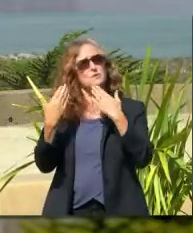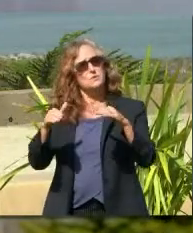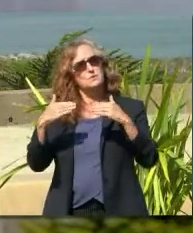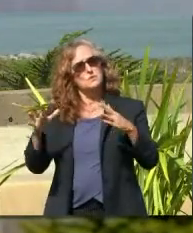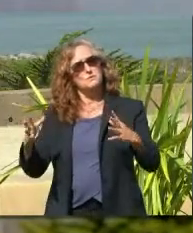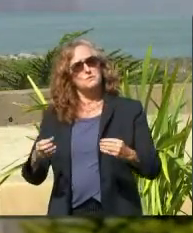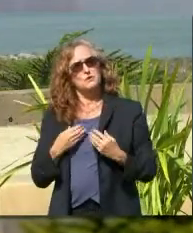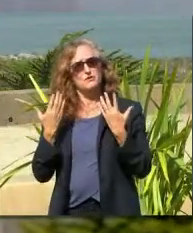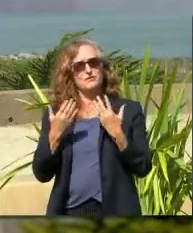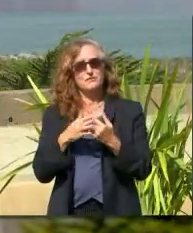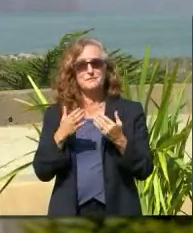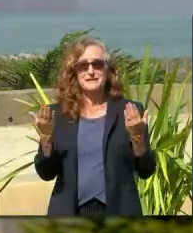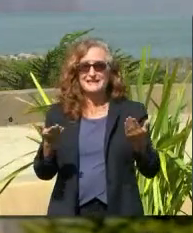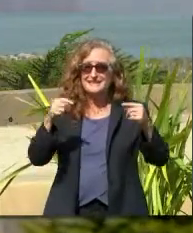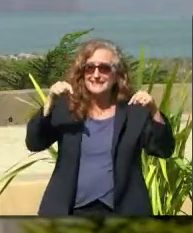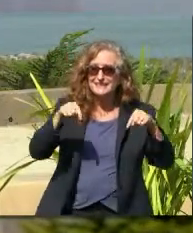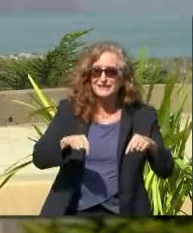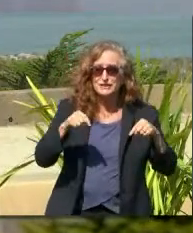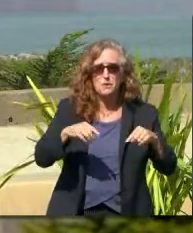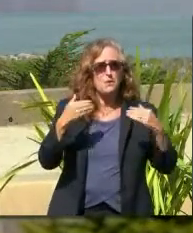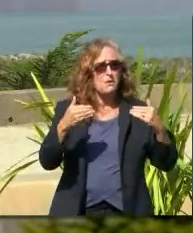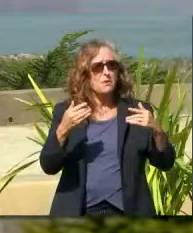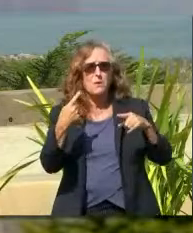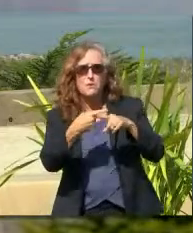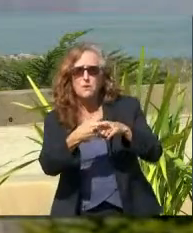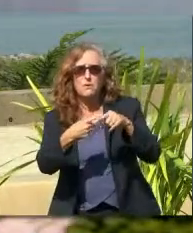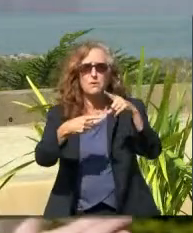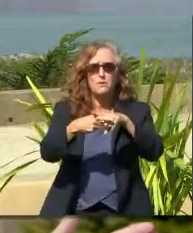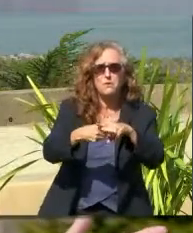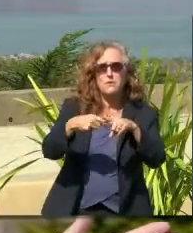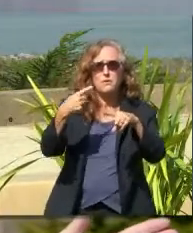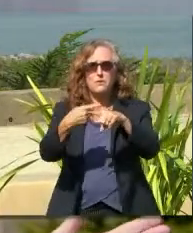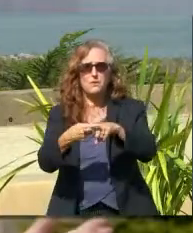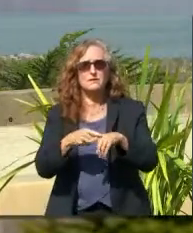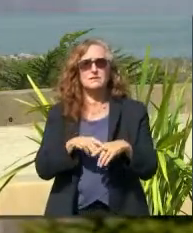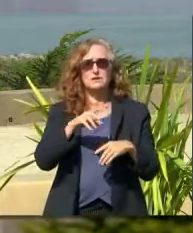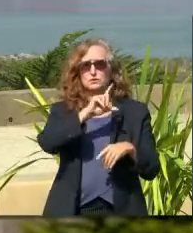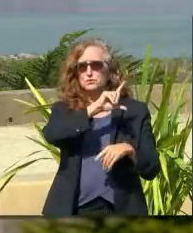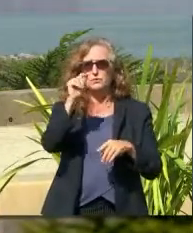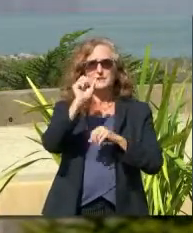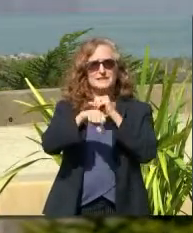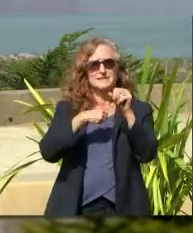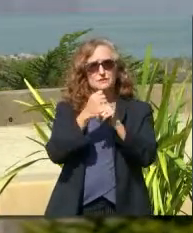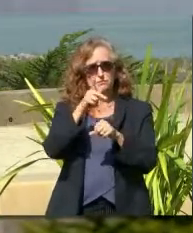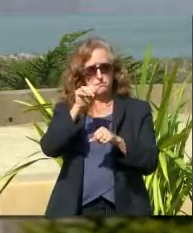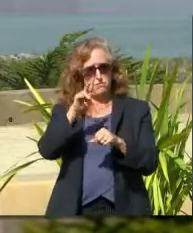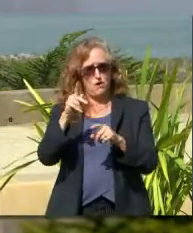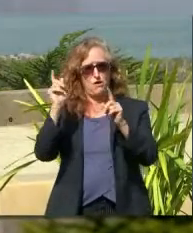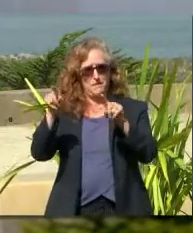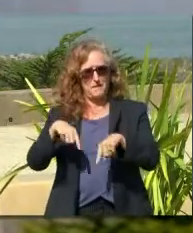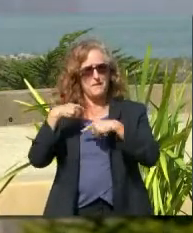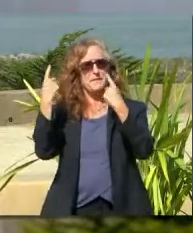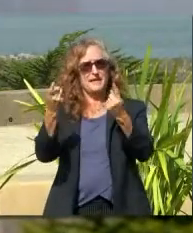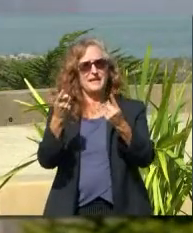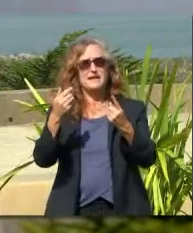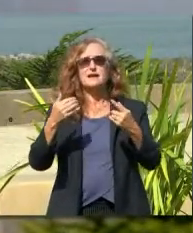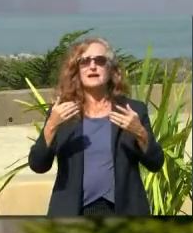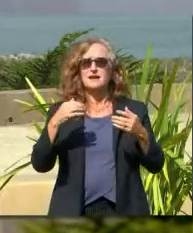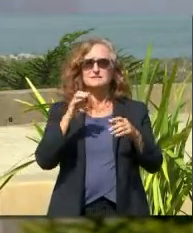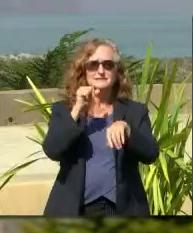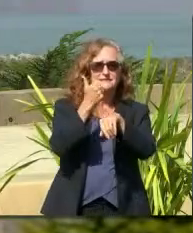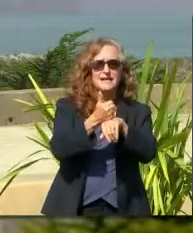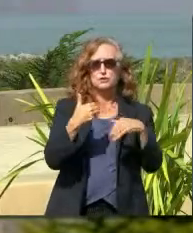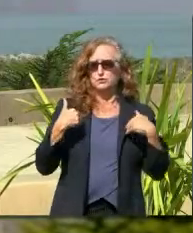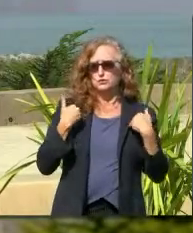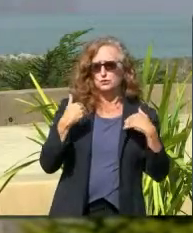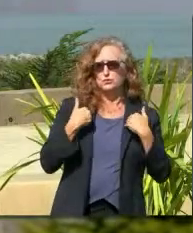this place, the intersections are even stronger. For over 20 years, the Parks Conservancy has had a long-standing youth education and